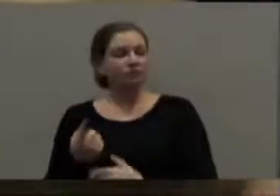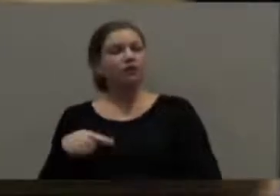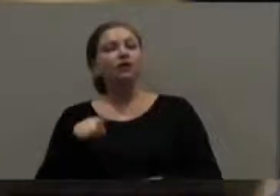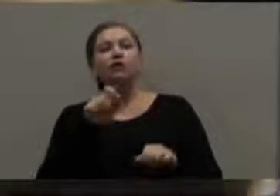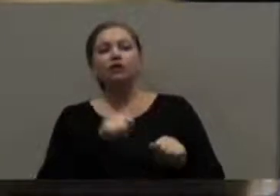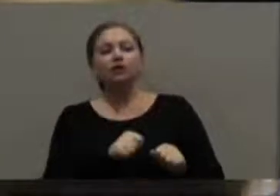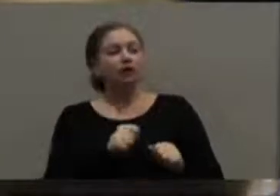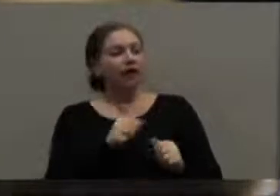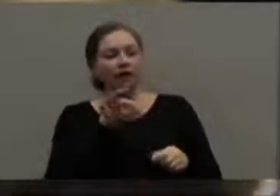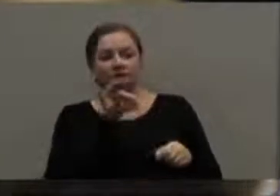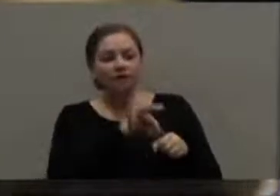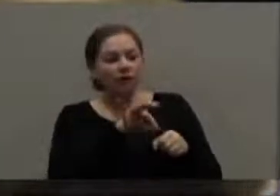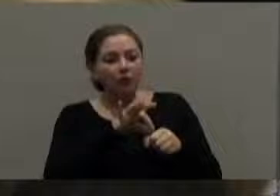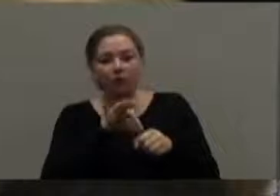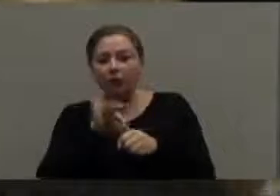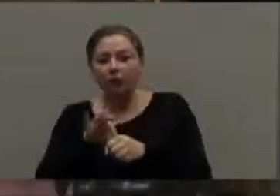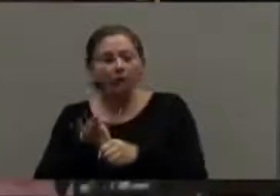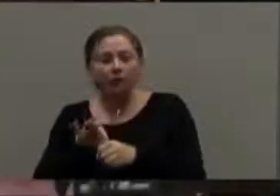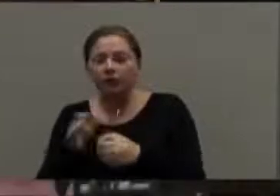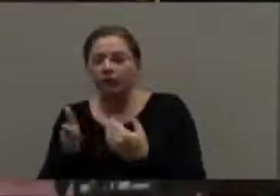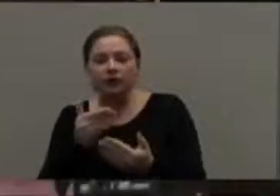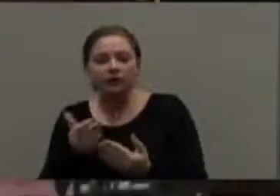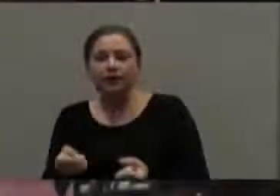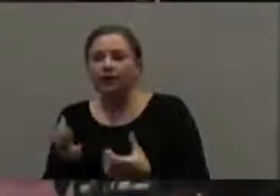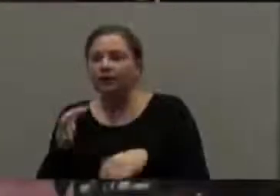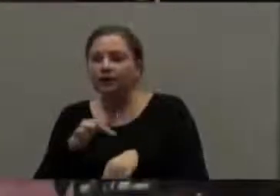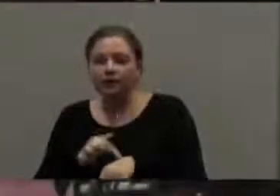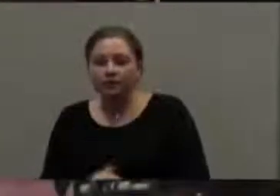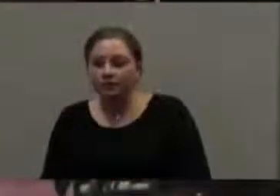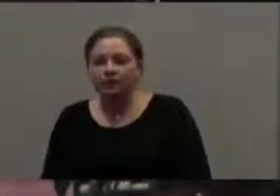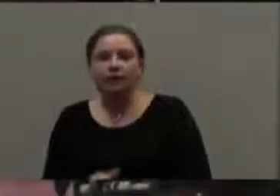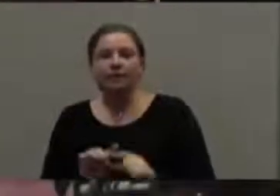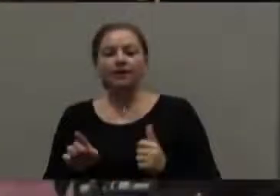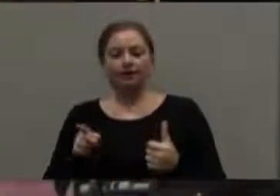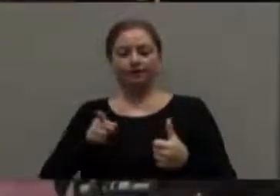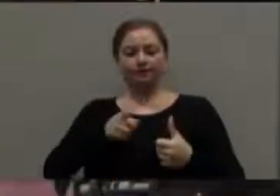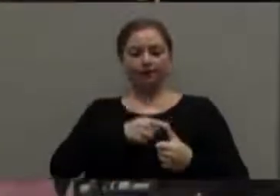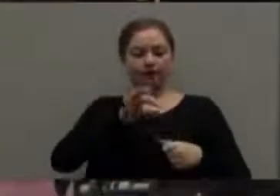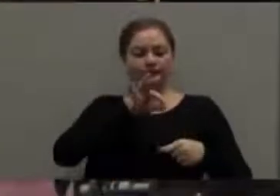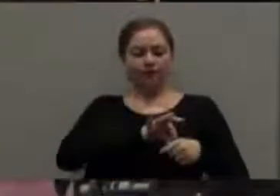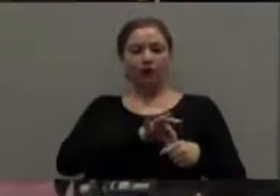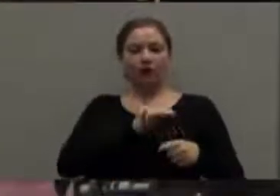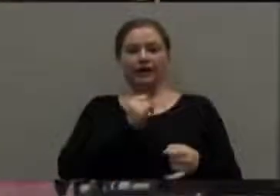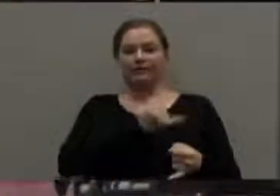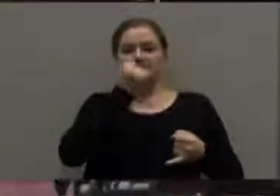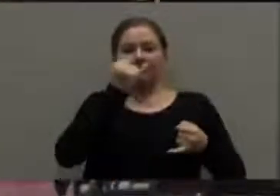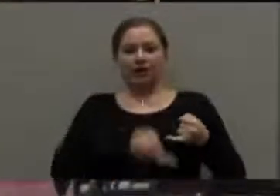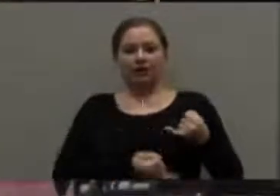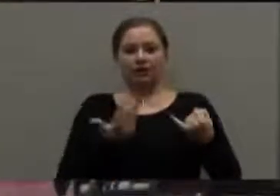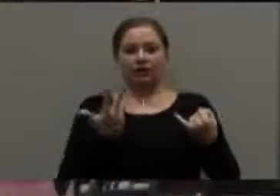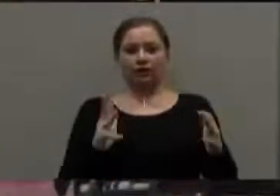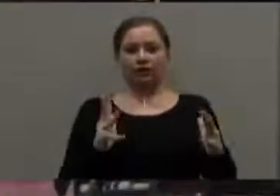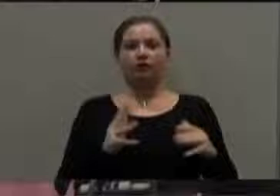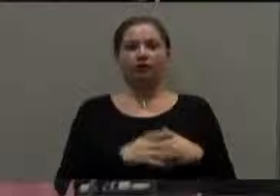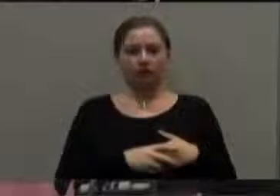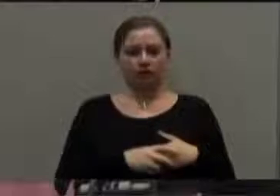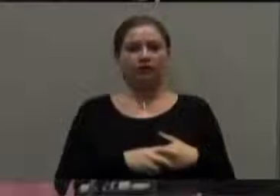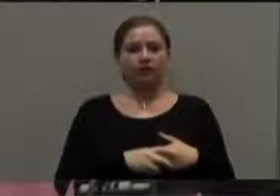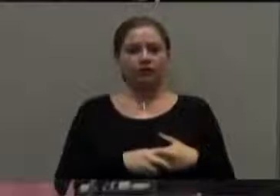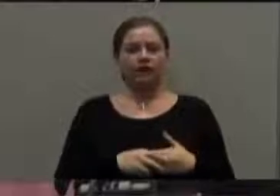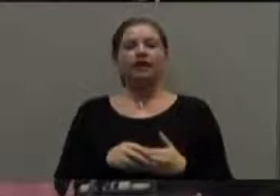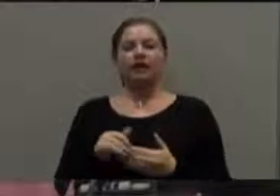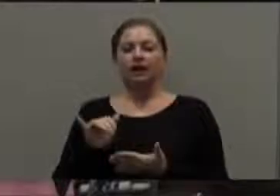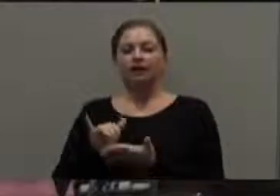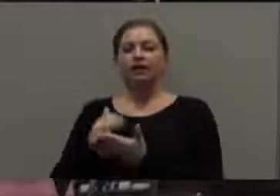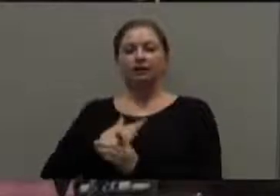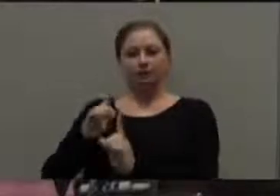and I mean, yeah. I mean, We can it's vote on fine. anything we want. Yeah, but the first vote's already in, so. It's official. Yep, That was my whole point.